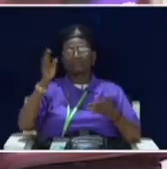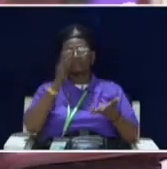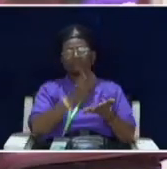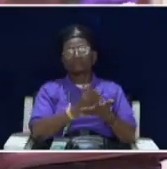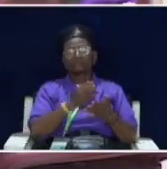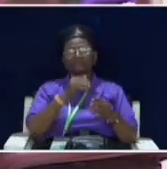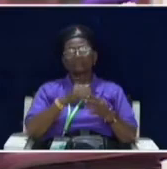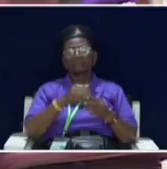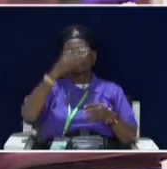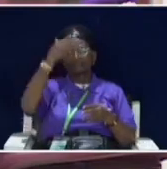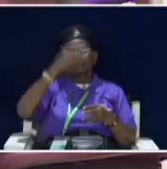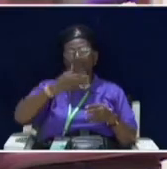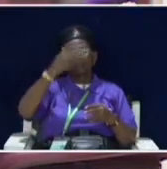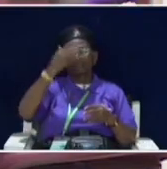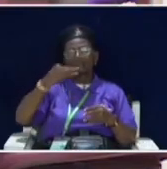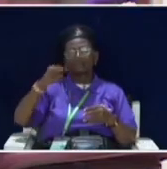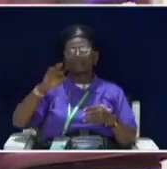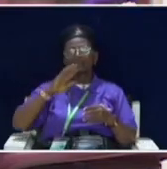tent